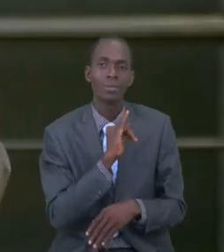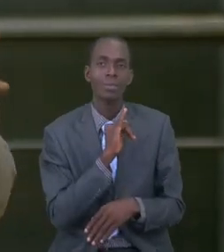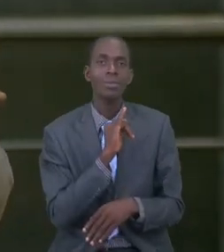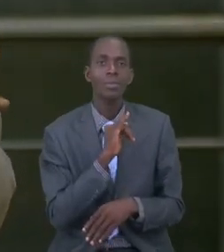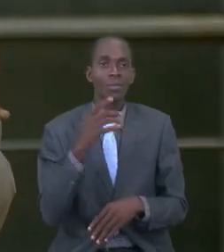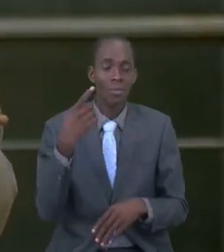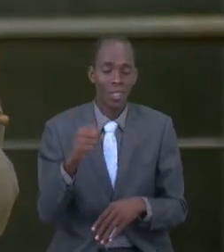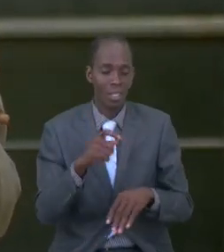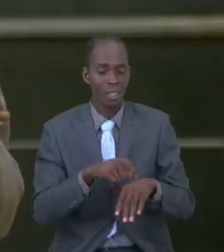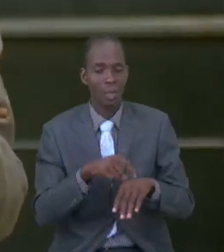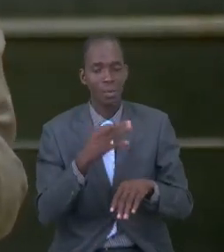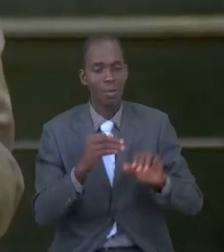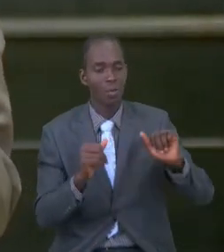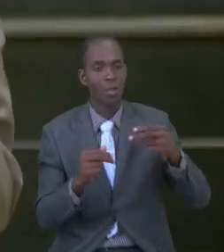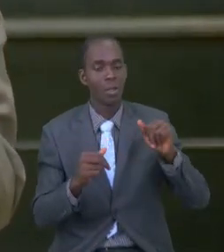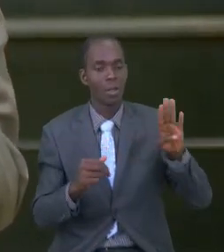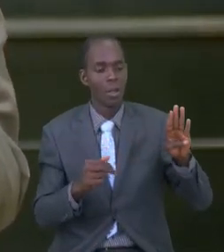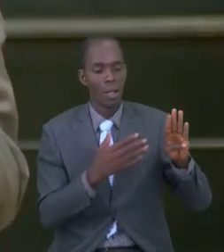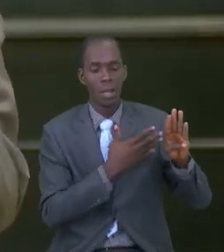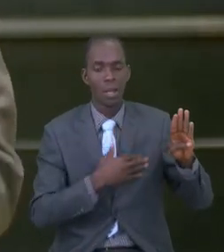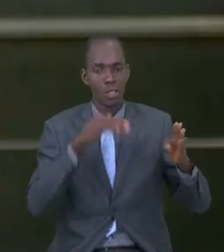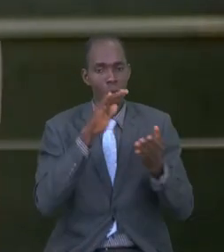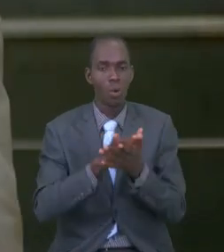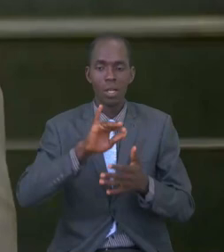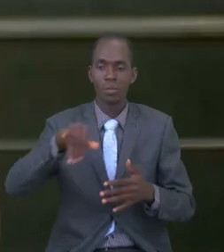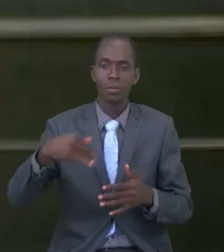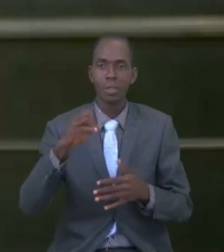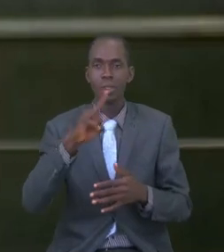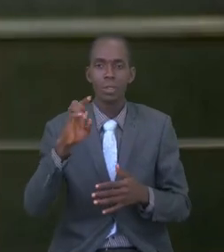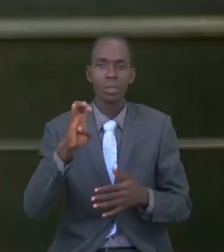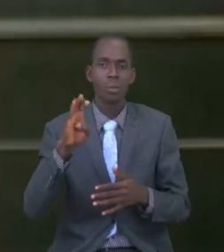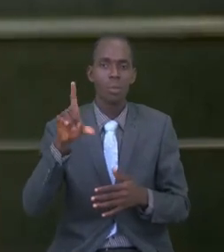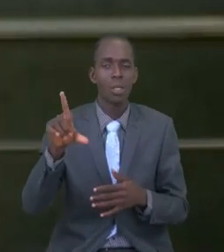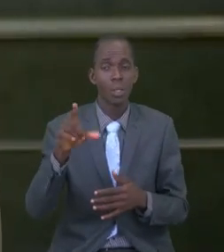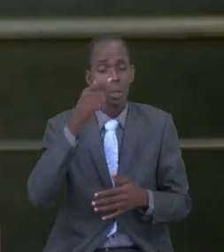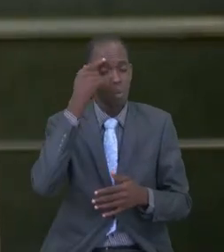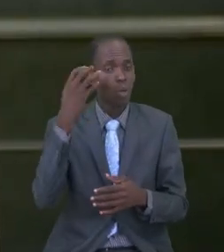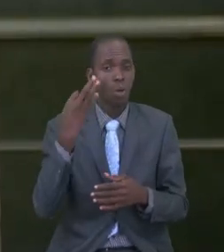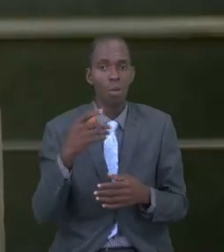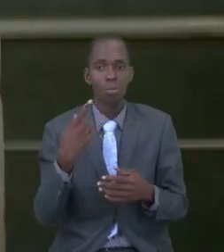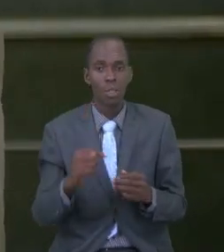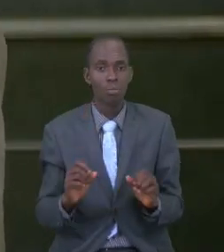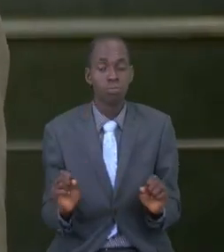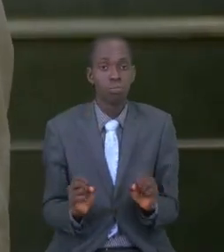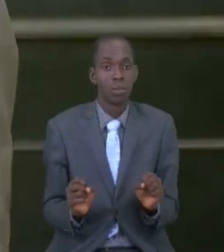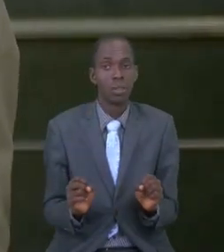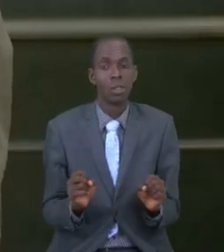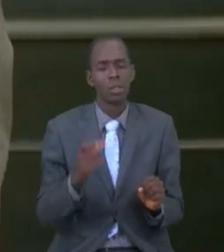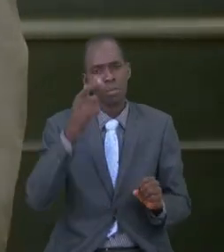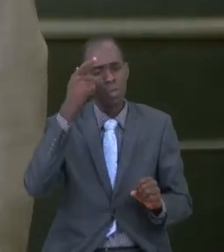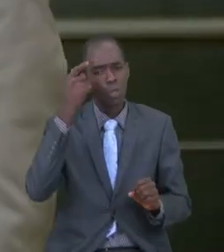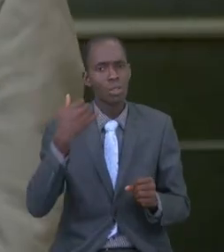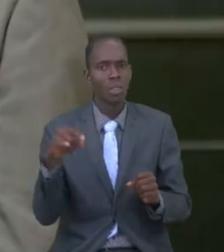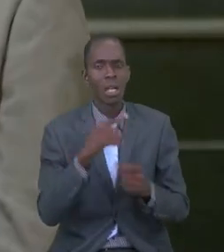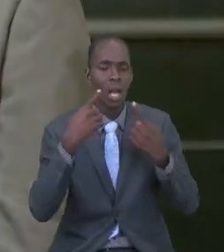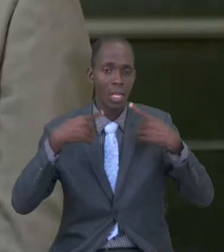of Ahab and Jezebel, because of the threat they announced